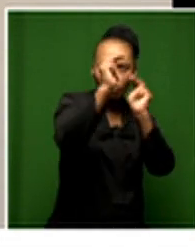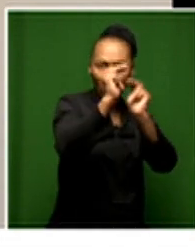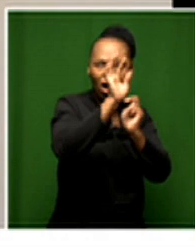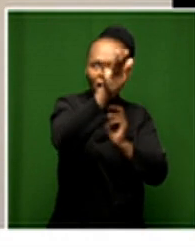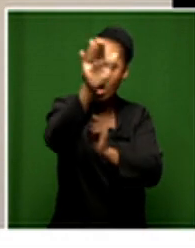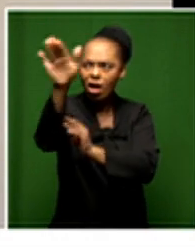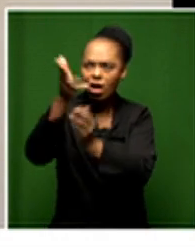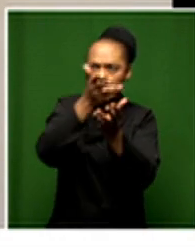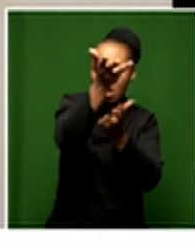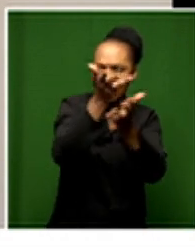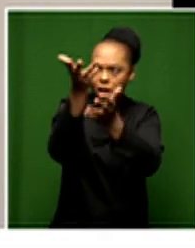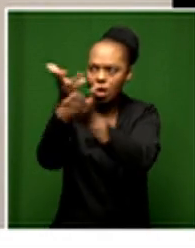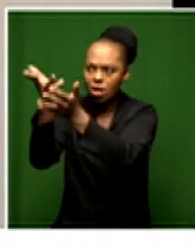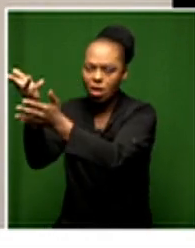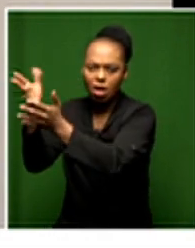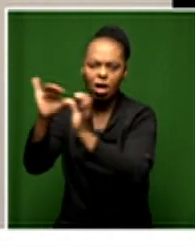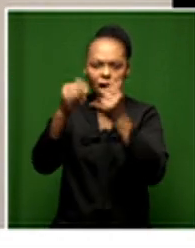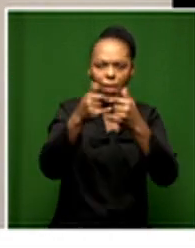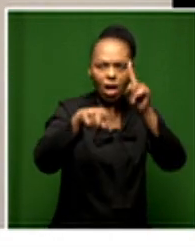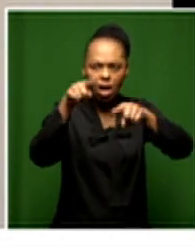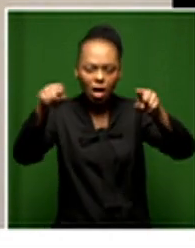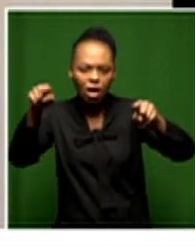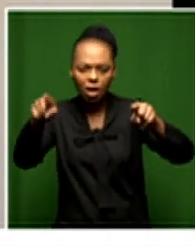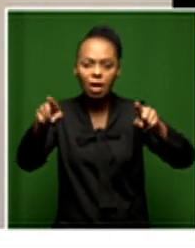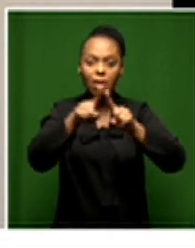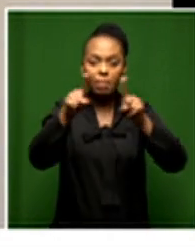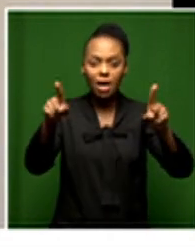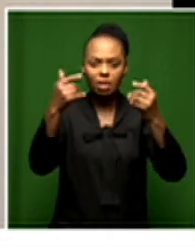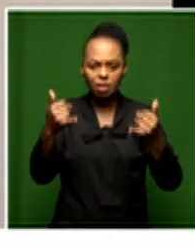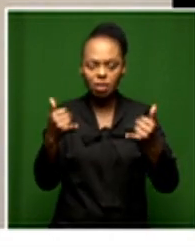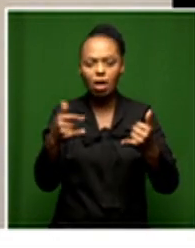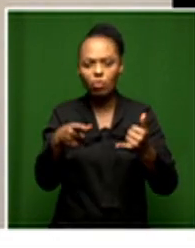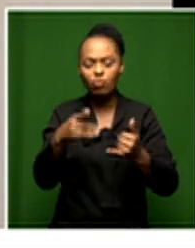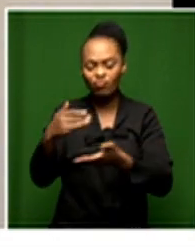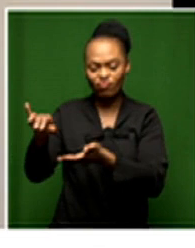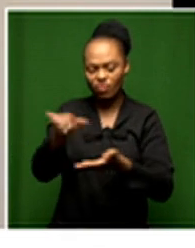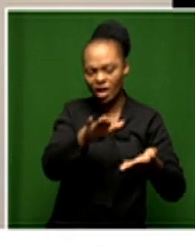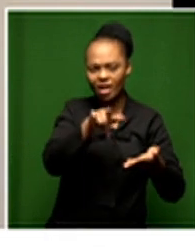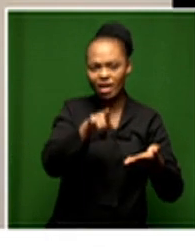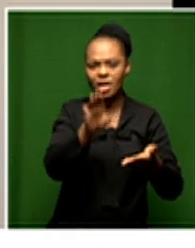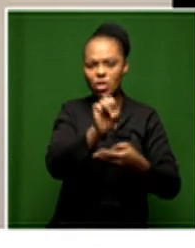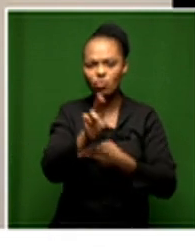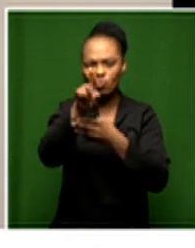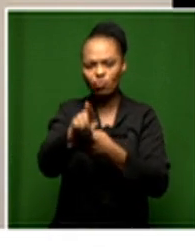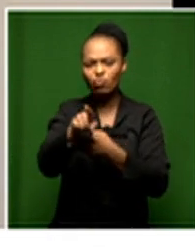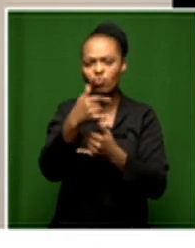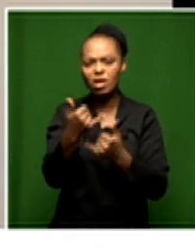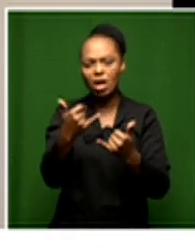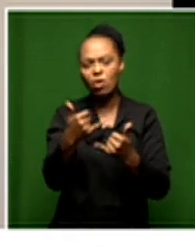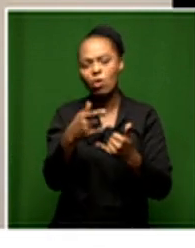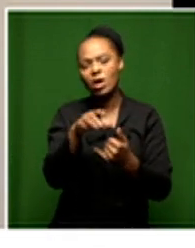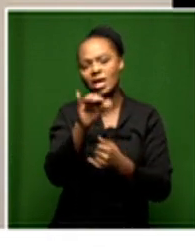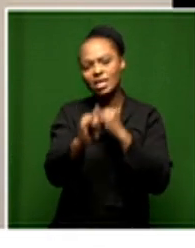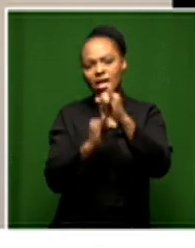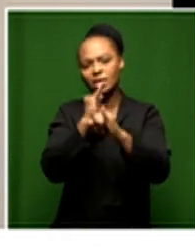but also a very significant part will be provided through this EU-supported